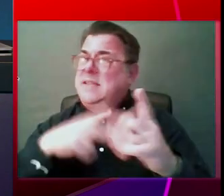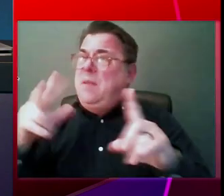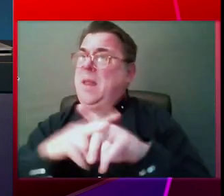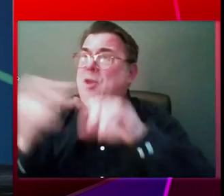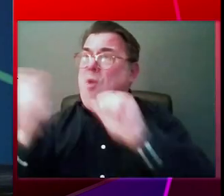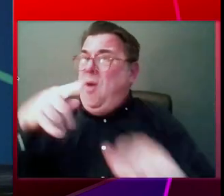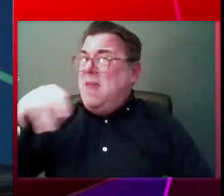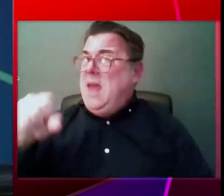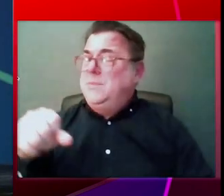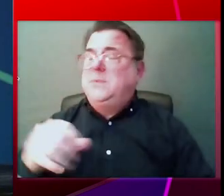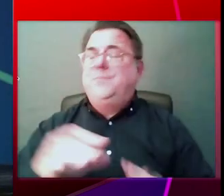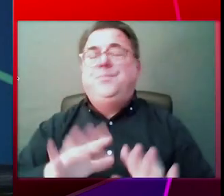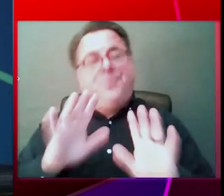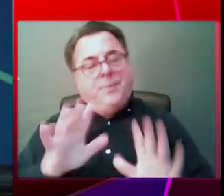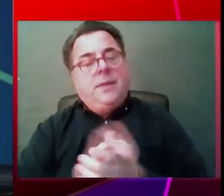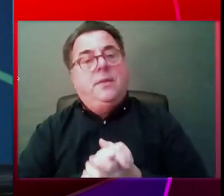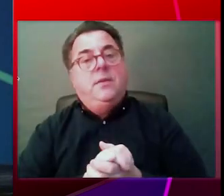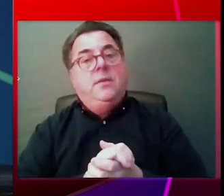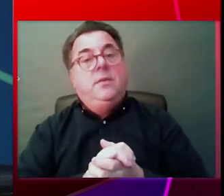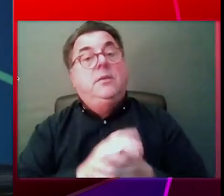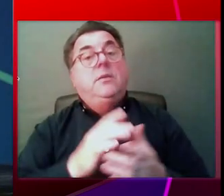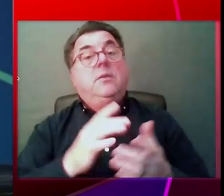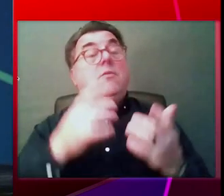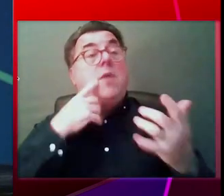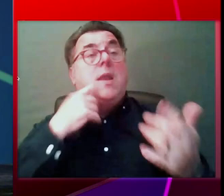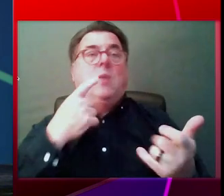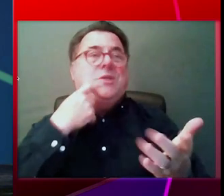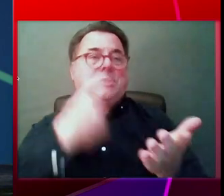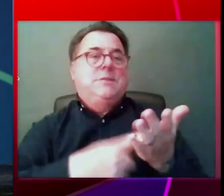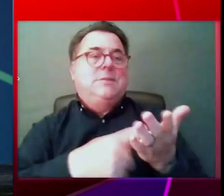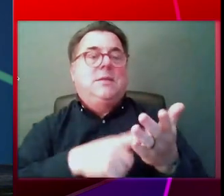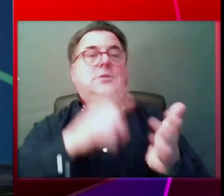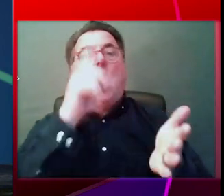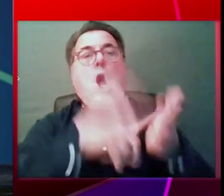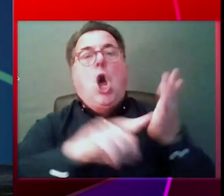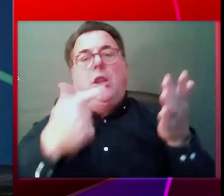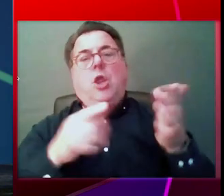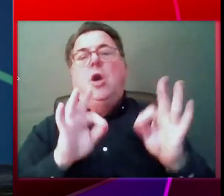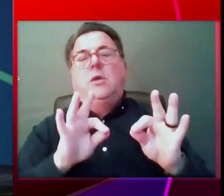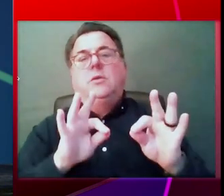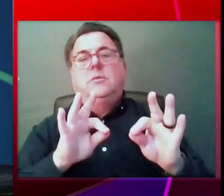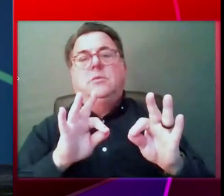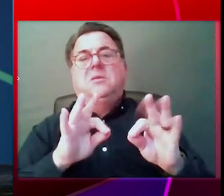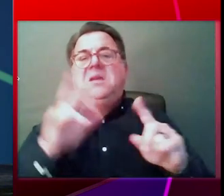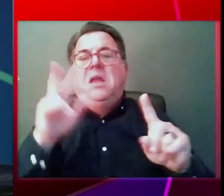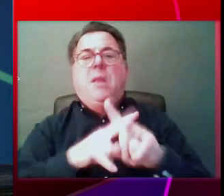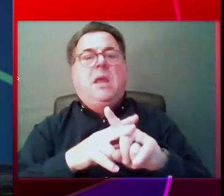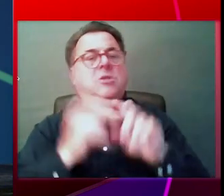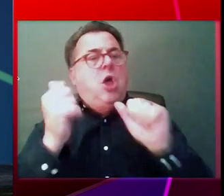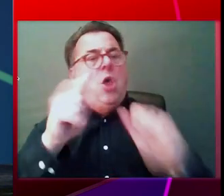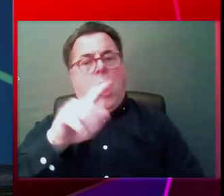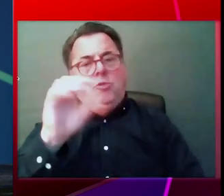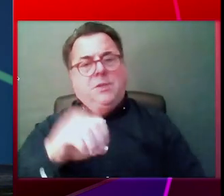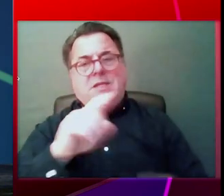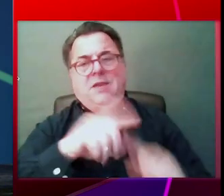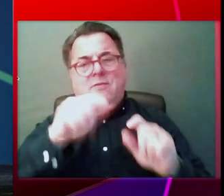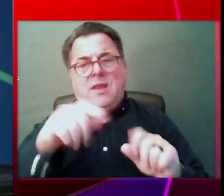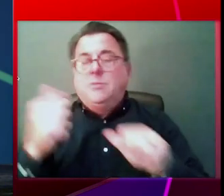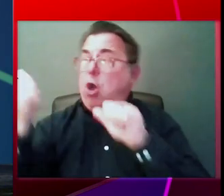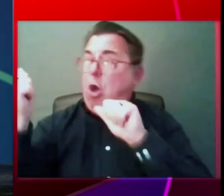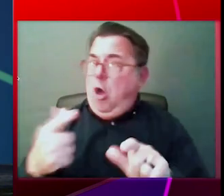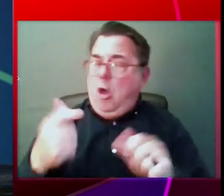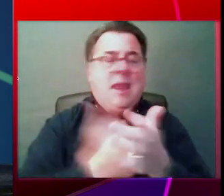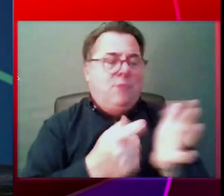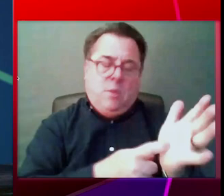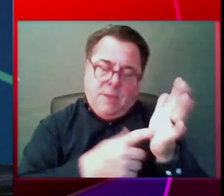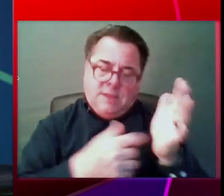right now, the audit log is definitely, we talked about that in detail. That is definitely applicable to 100% of applications. Everybody needs that.